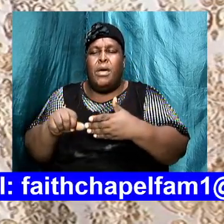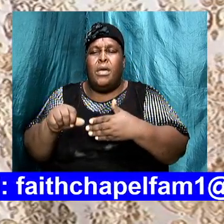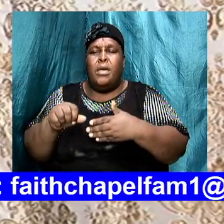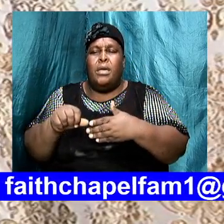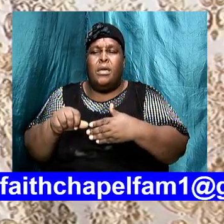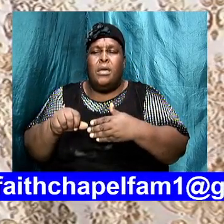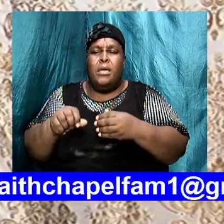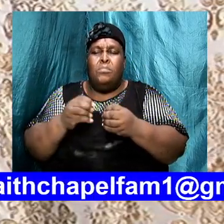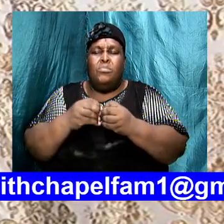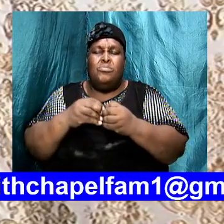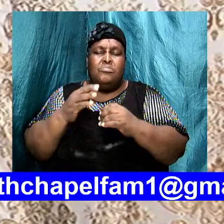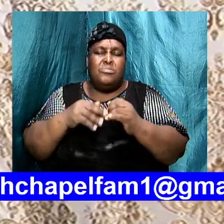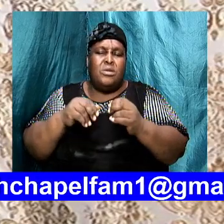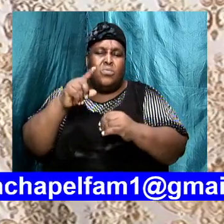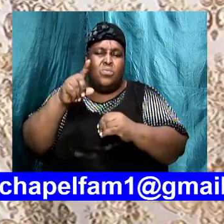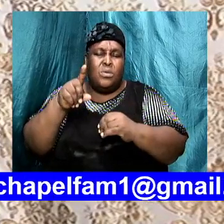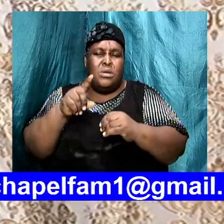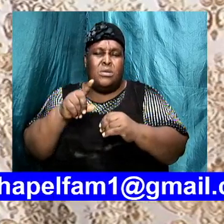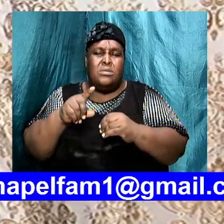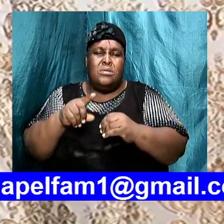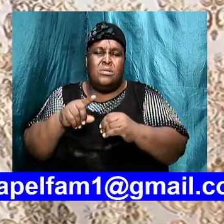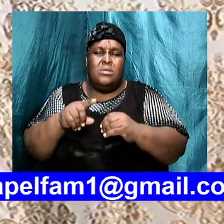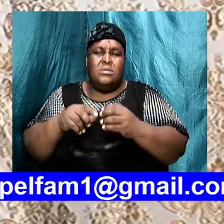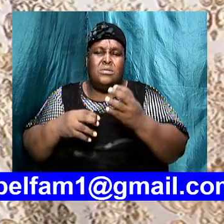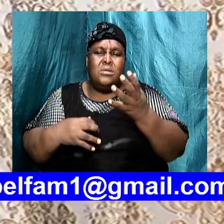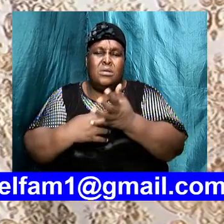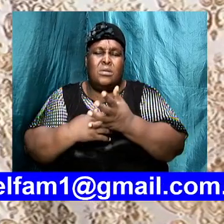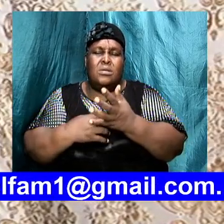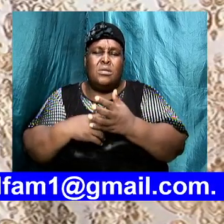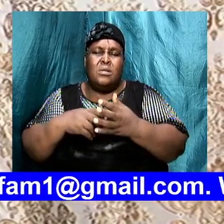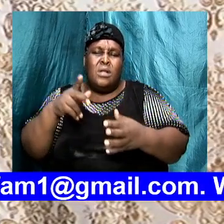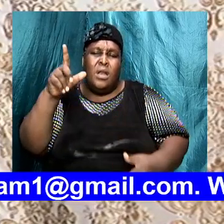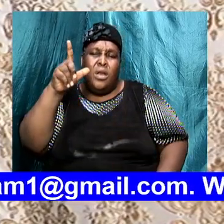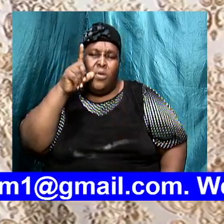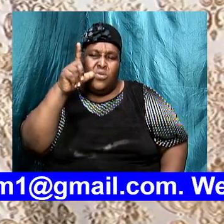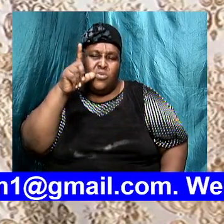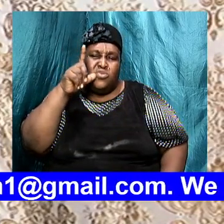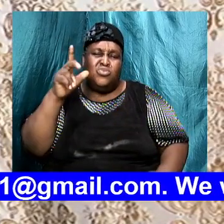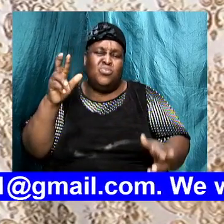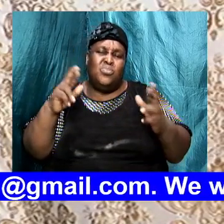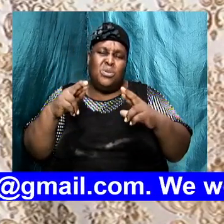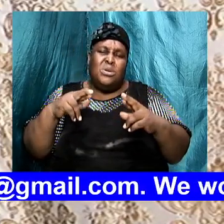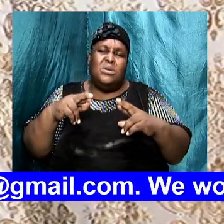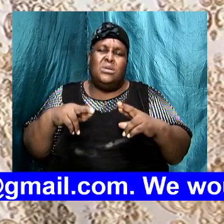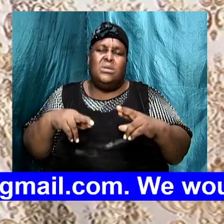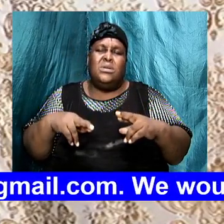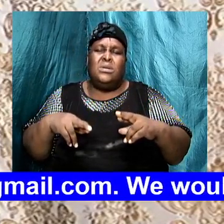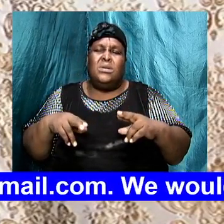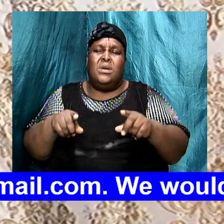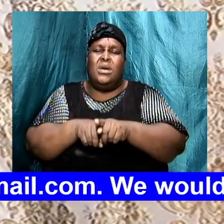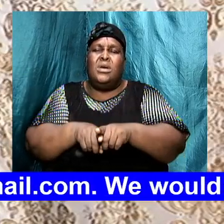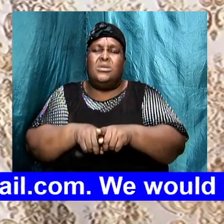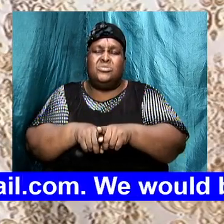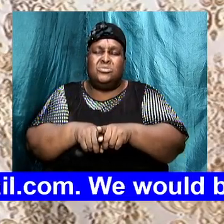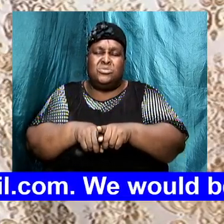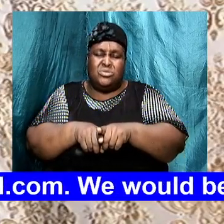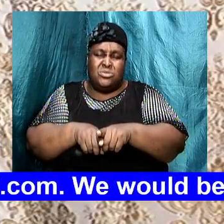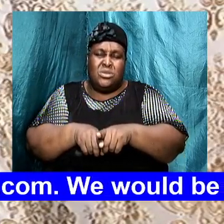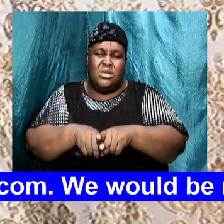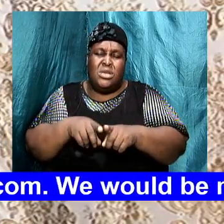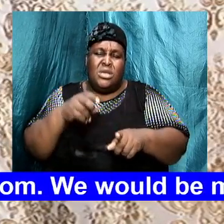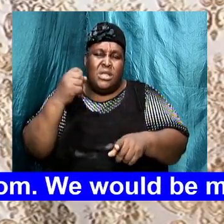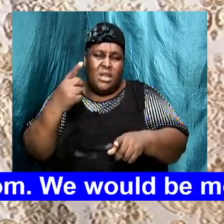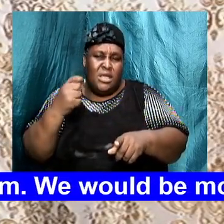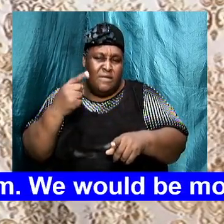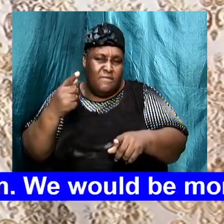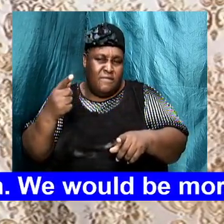Lunch will be ready as early as 11 a.m. So you can walk by, you can